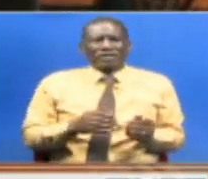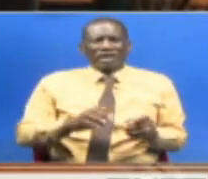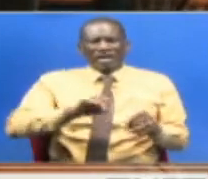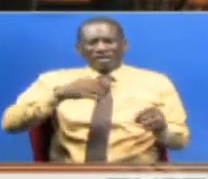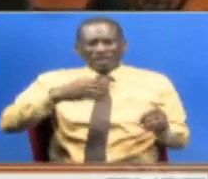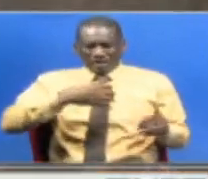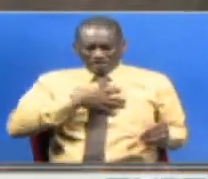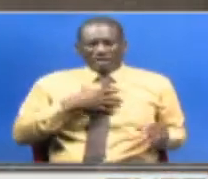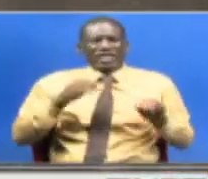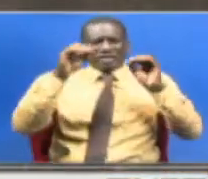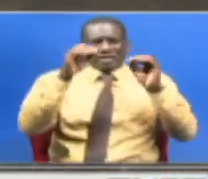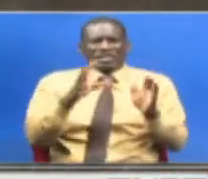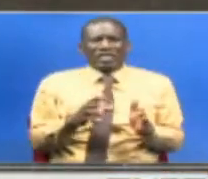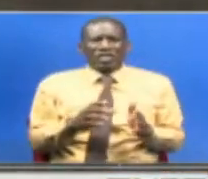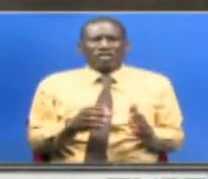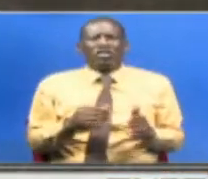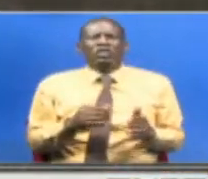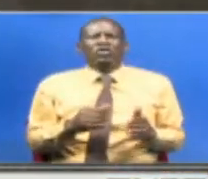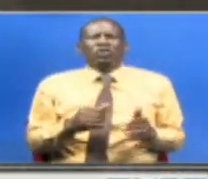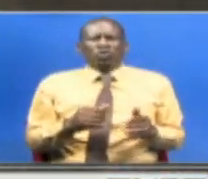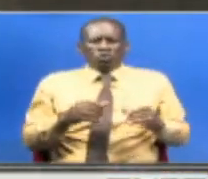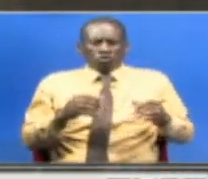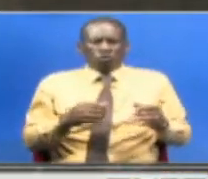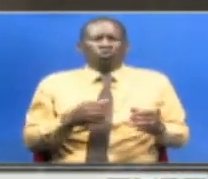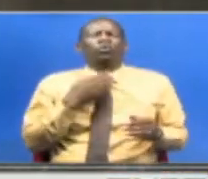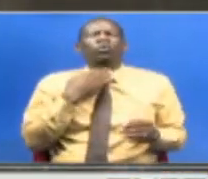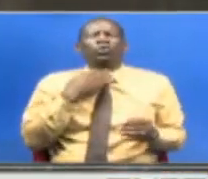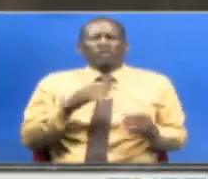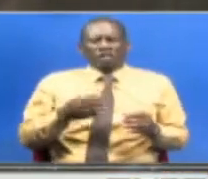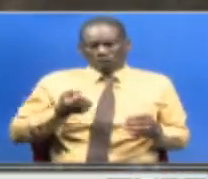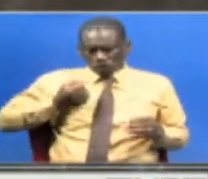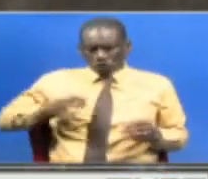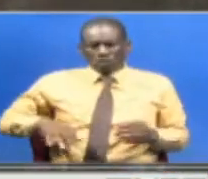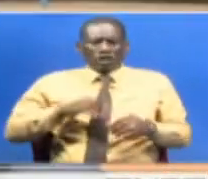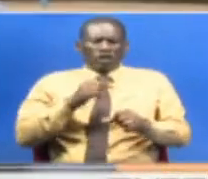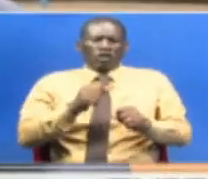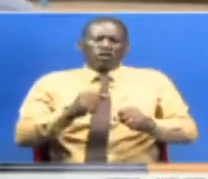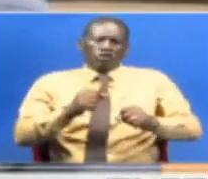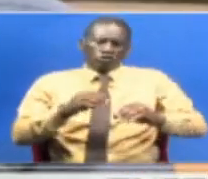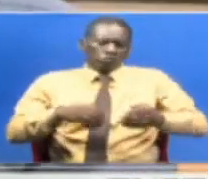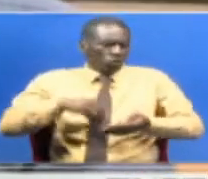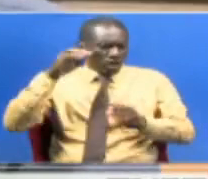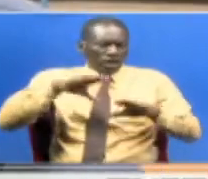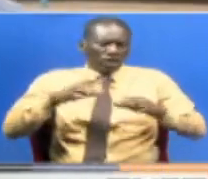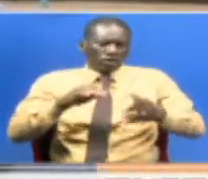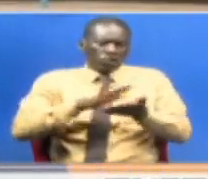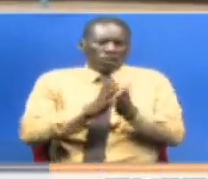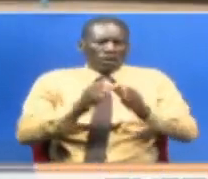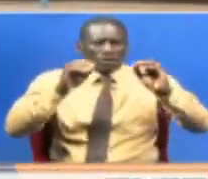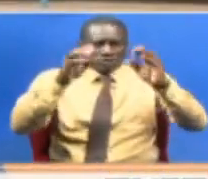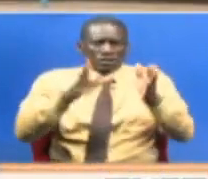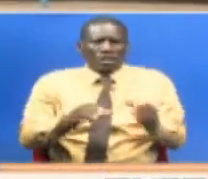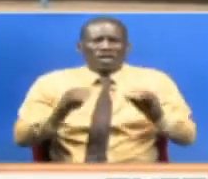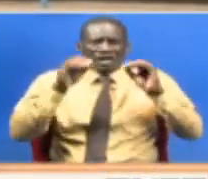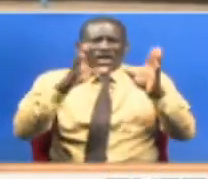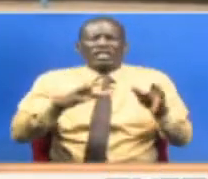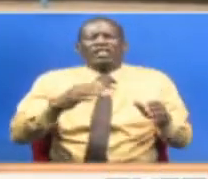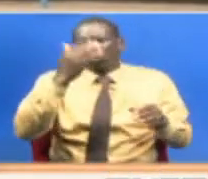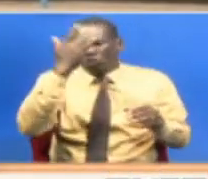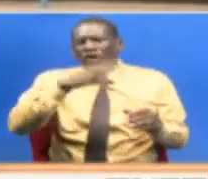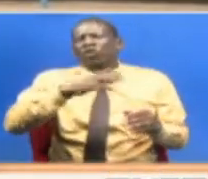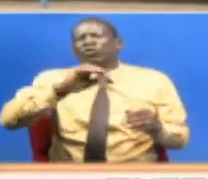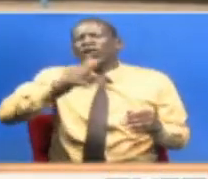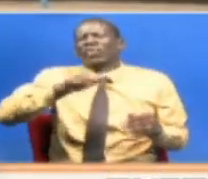teacher who aspires for his daughter to pursue a teaching profession. Mwalimu unaenda kutafuta nini sehemu zingine, na hapa